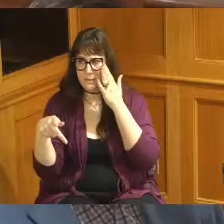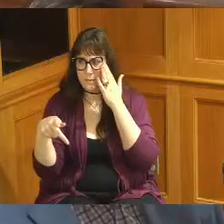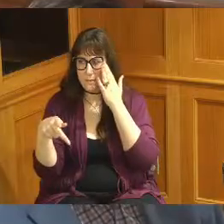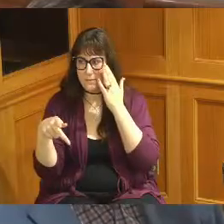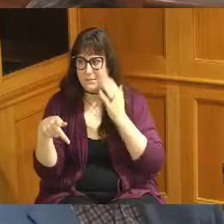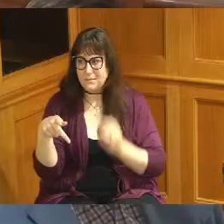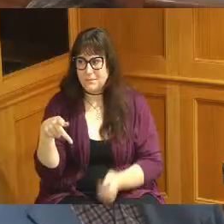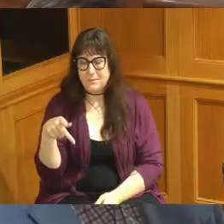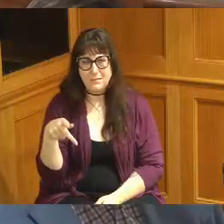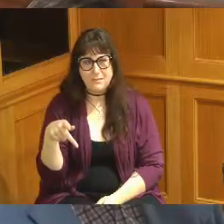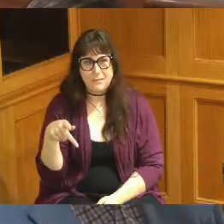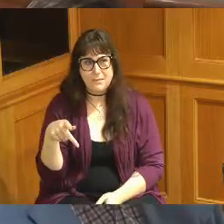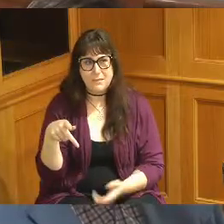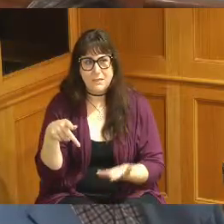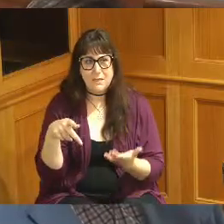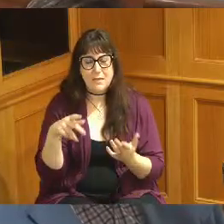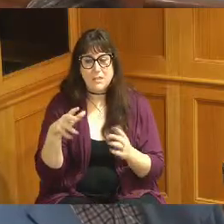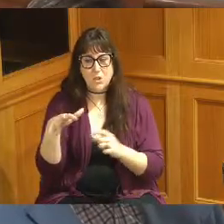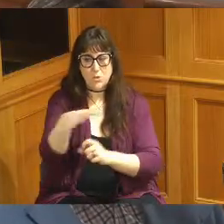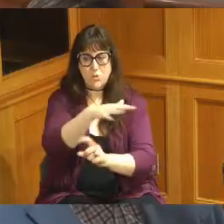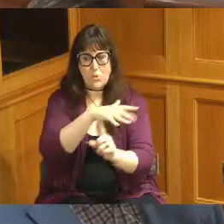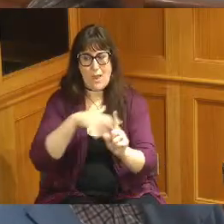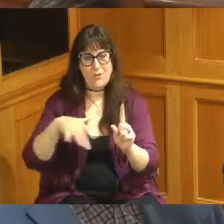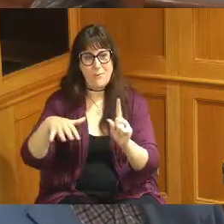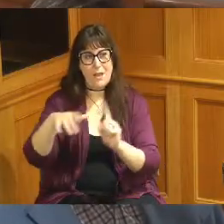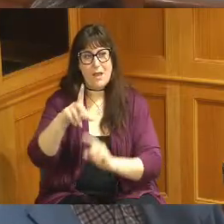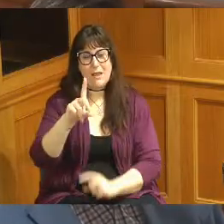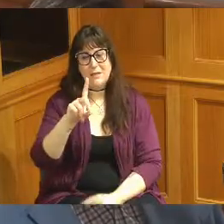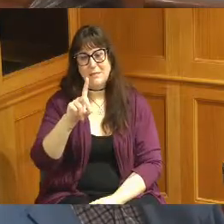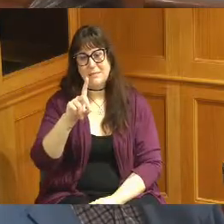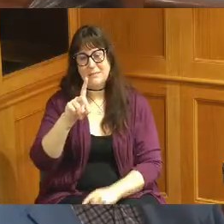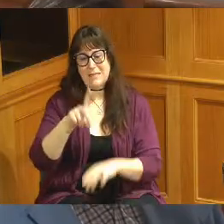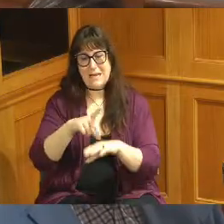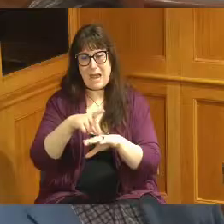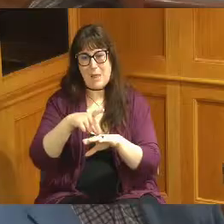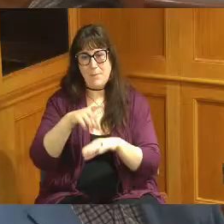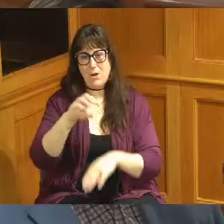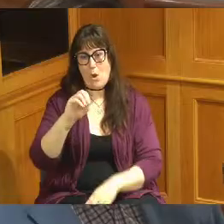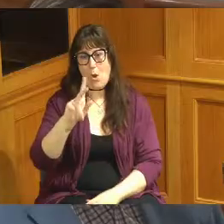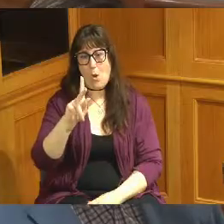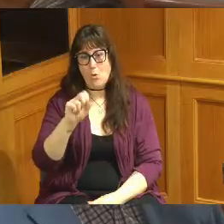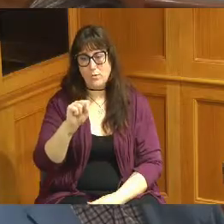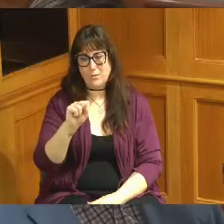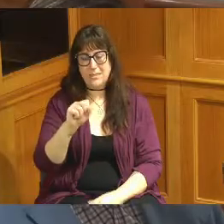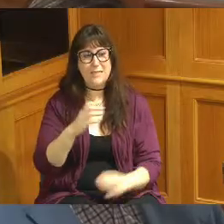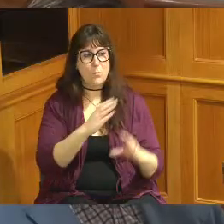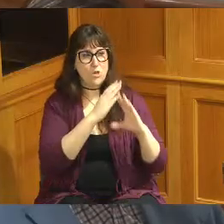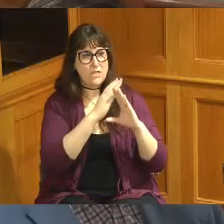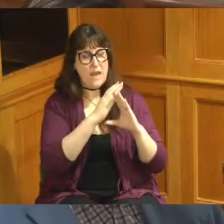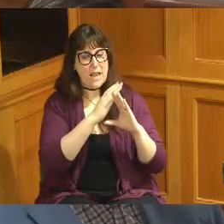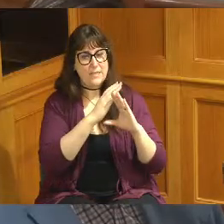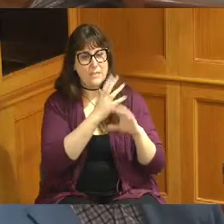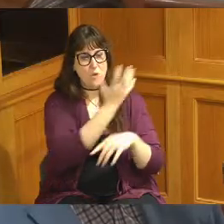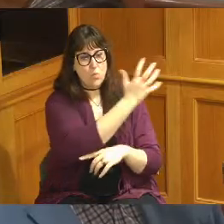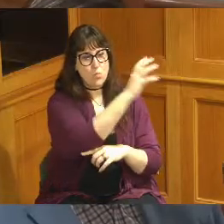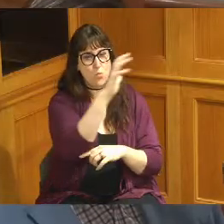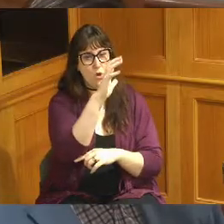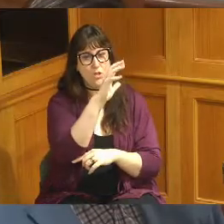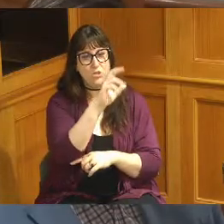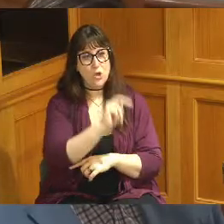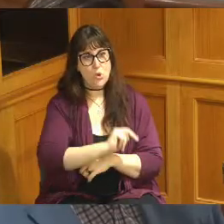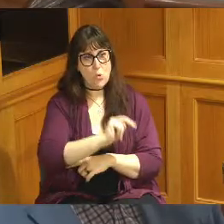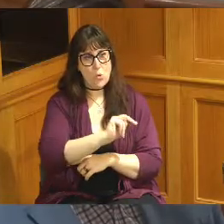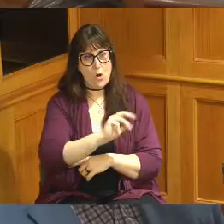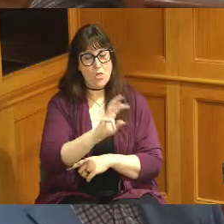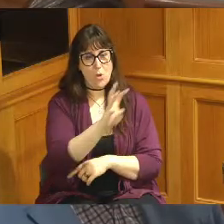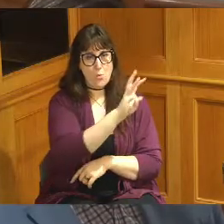is surrounded by Diamond Oaks Academy. So there are protected woodlands to the north and to the west.